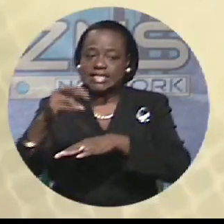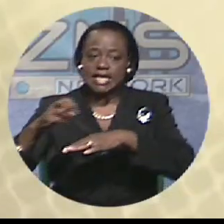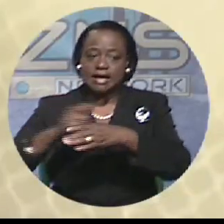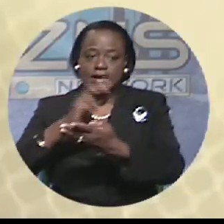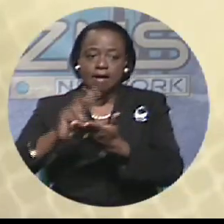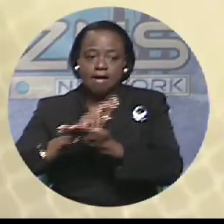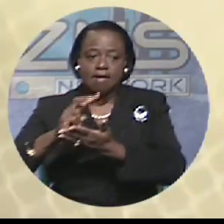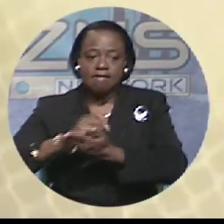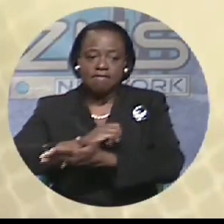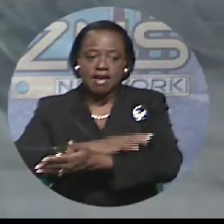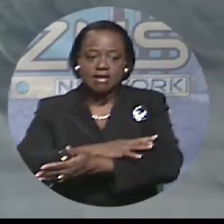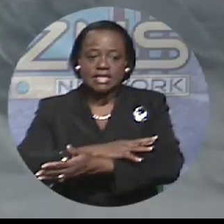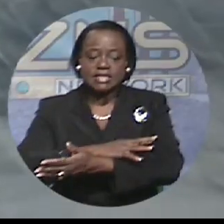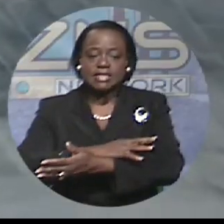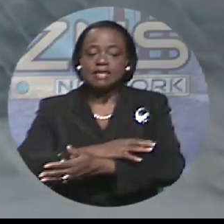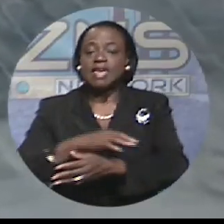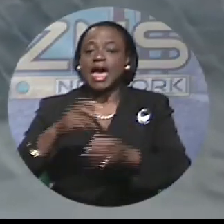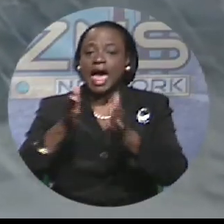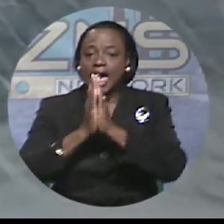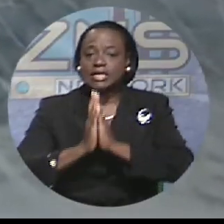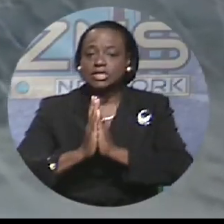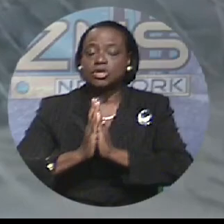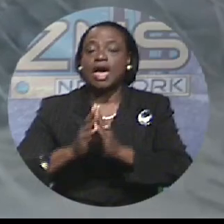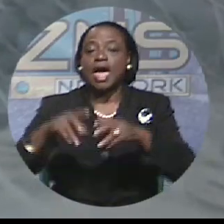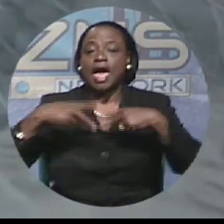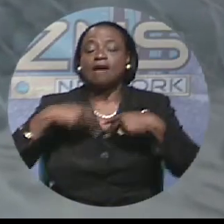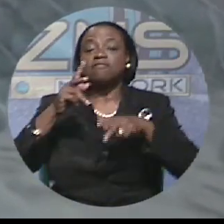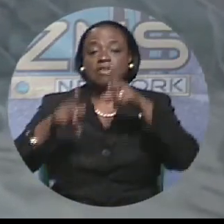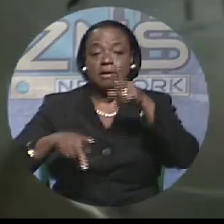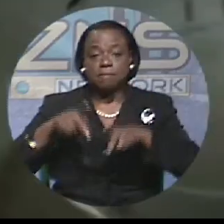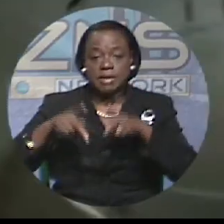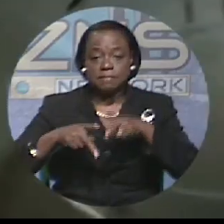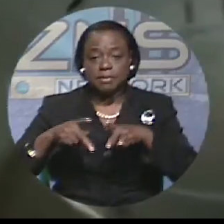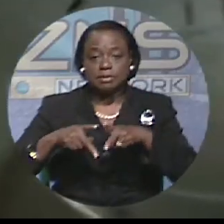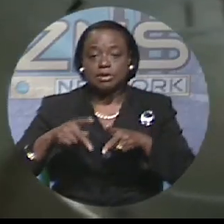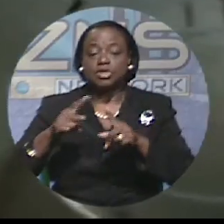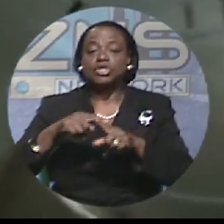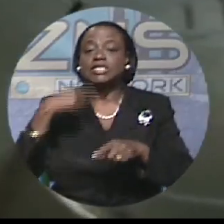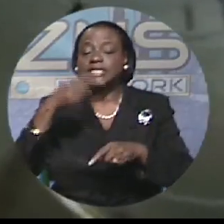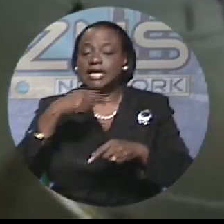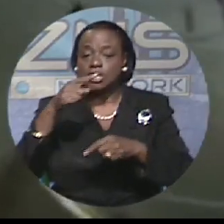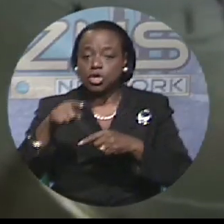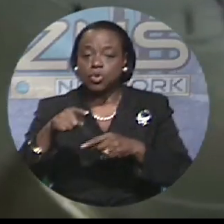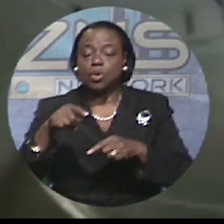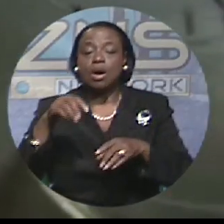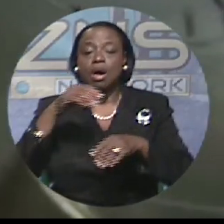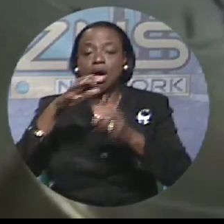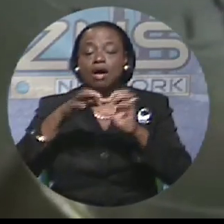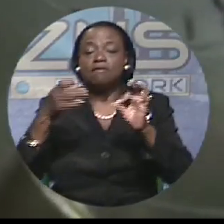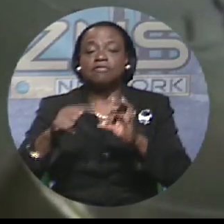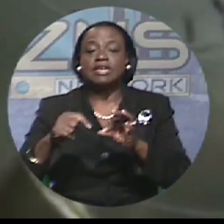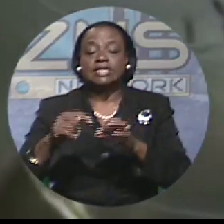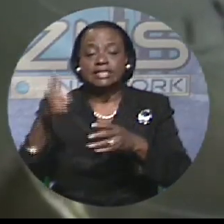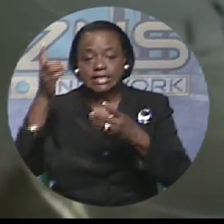post teams at various points of entry to heighten the awareness of the mosquito-borne disease. LaDawn Davis, ZNS Network News.